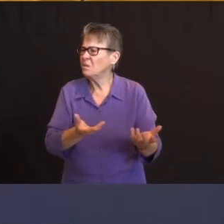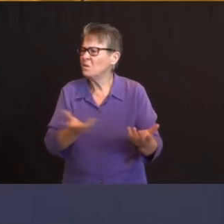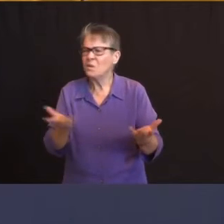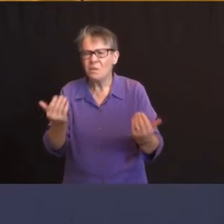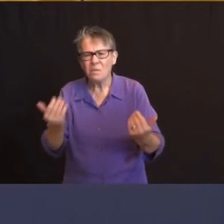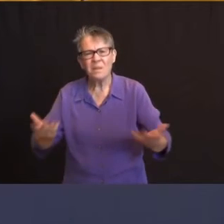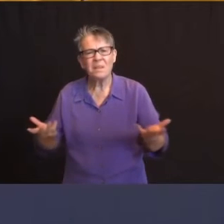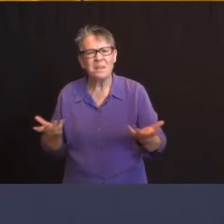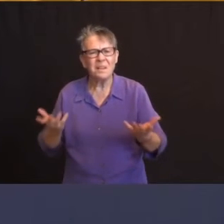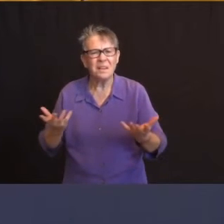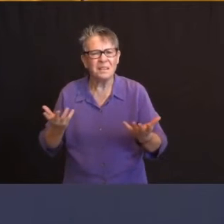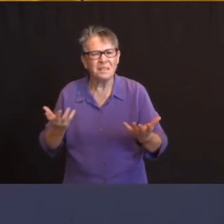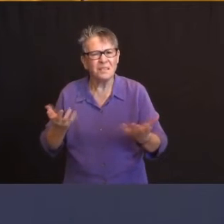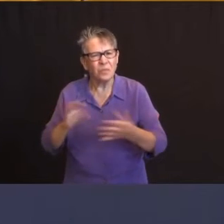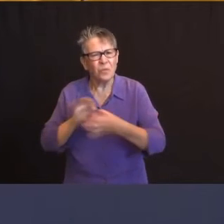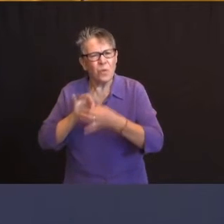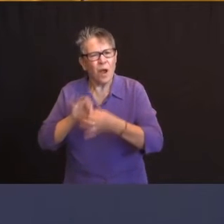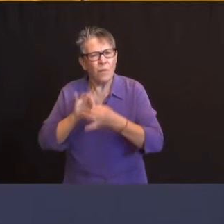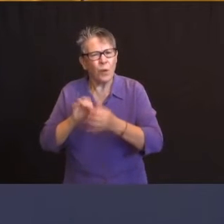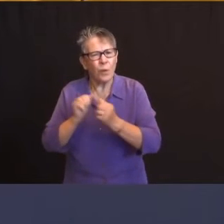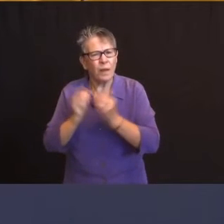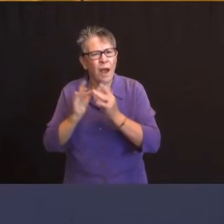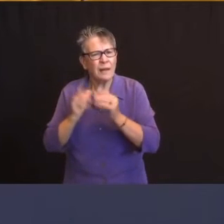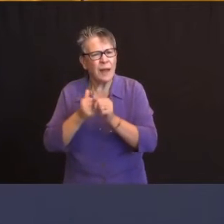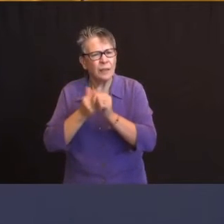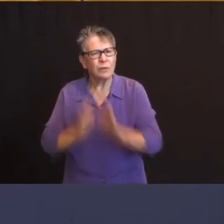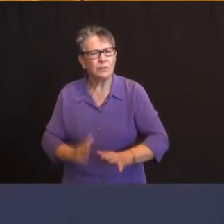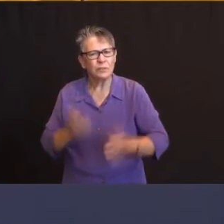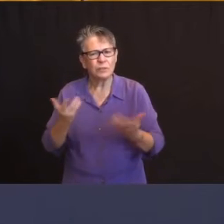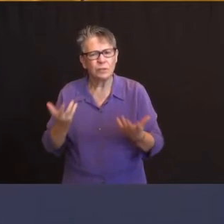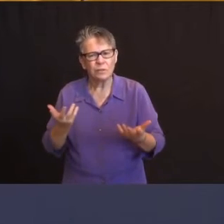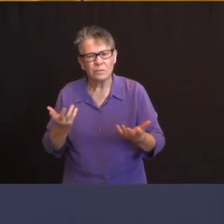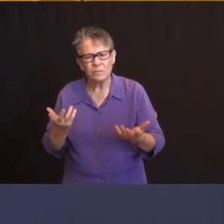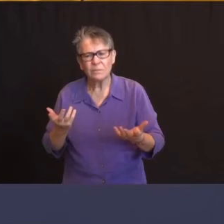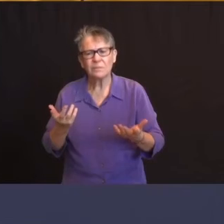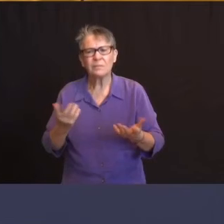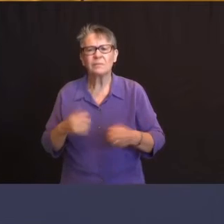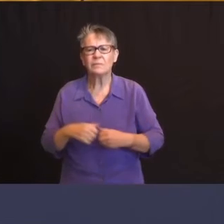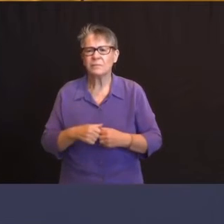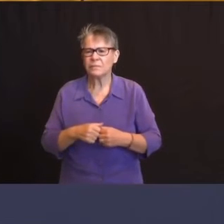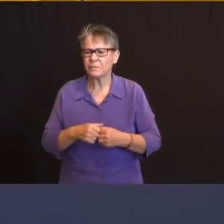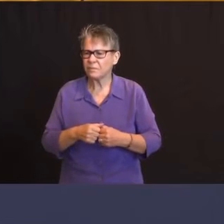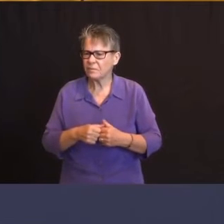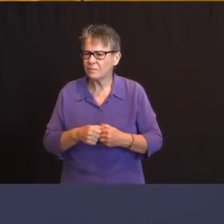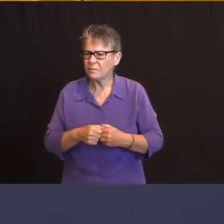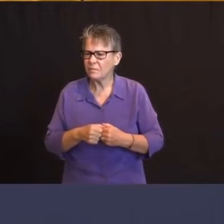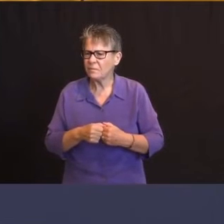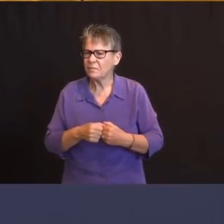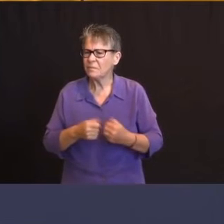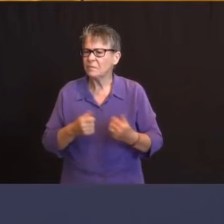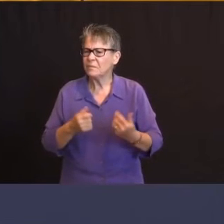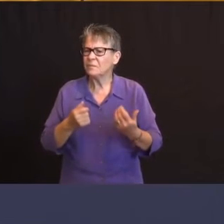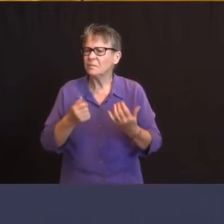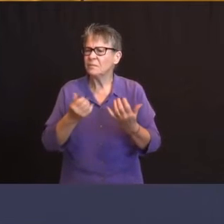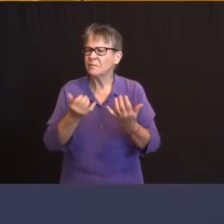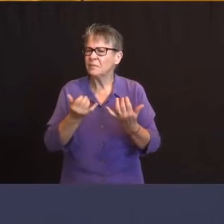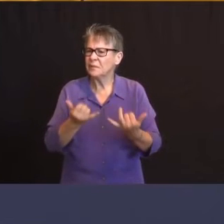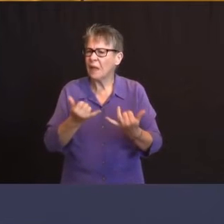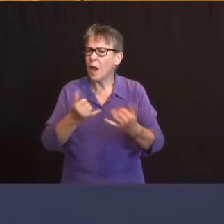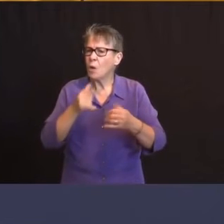positivity was based on just under 38,000 tests, and that was on